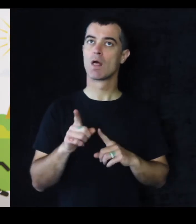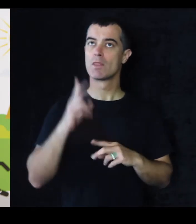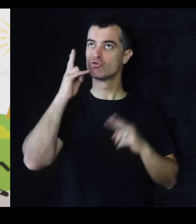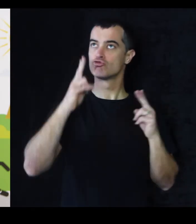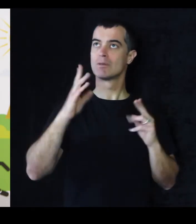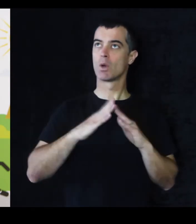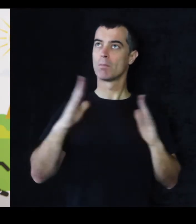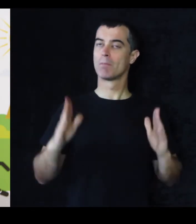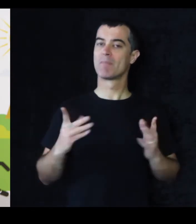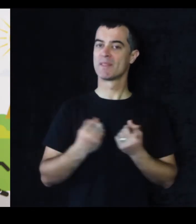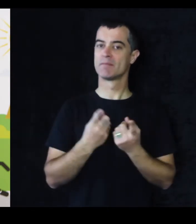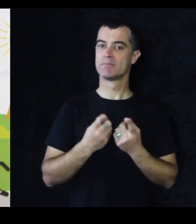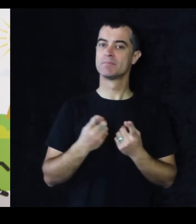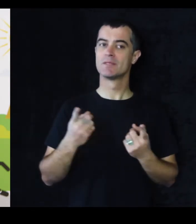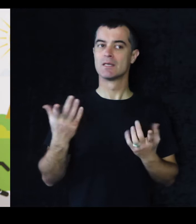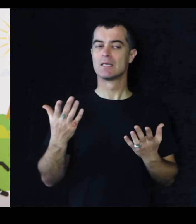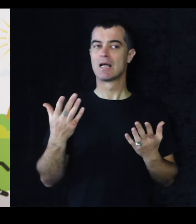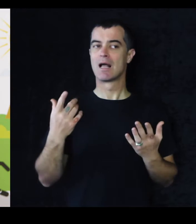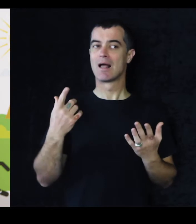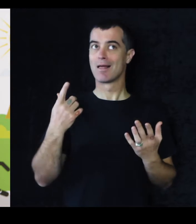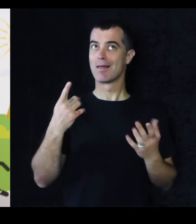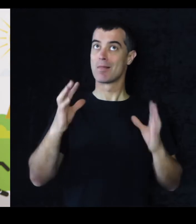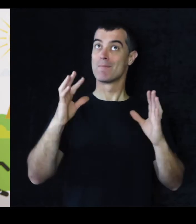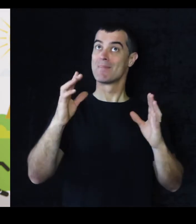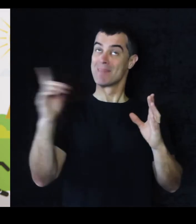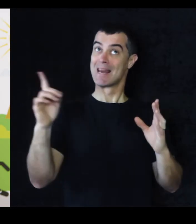dream home thing, and then scale it back.